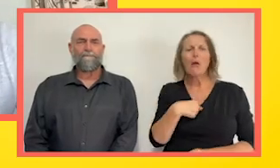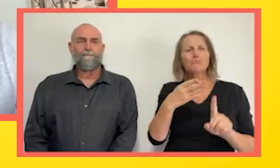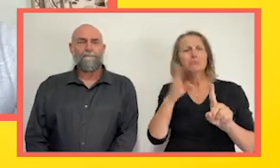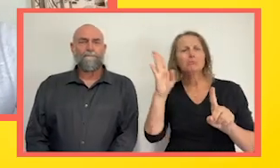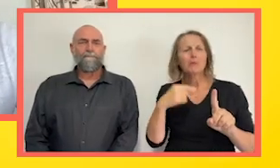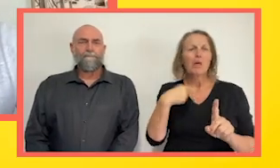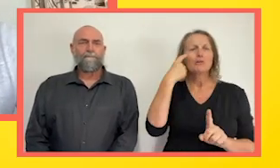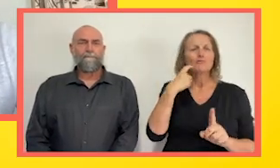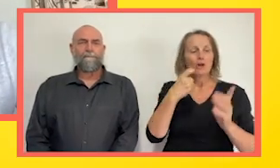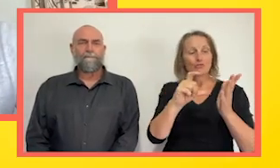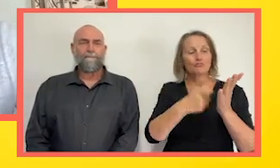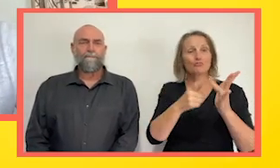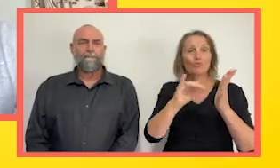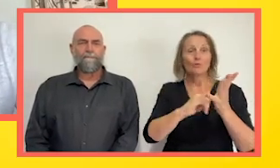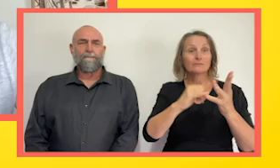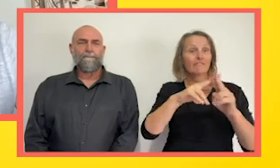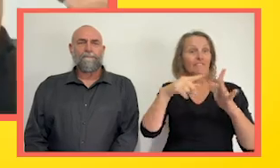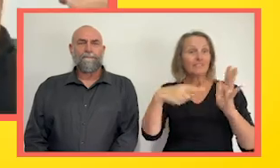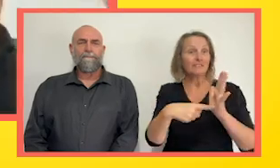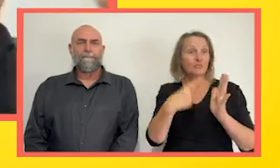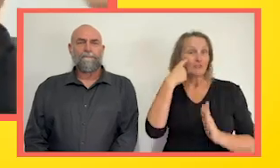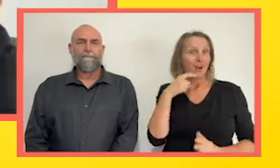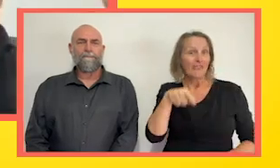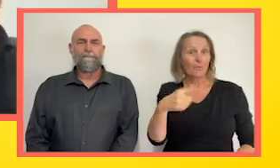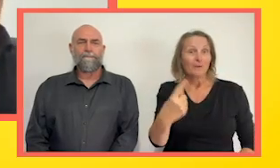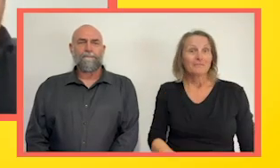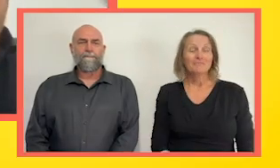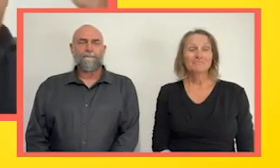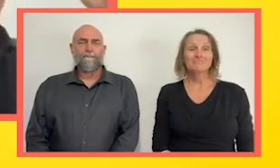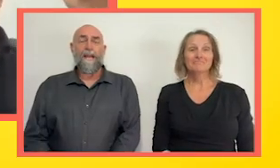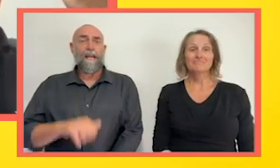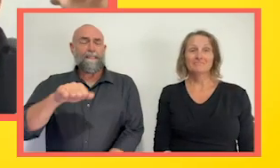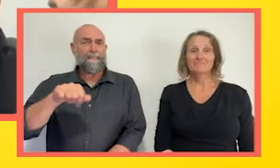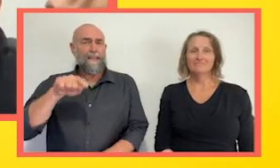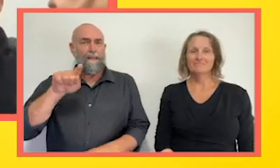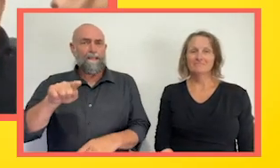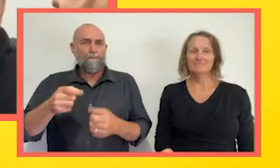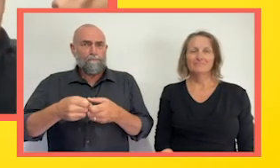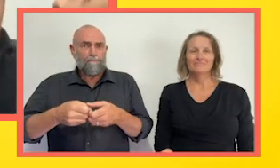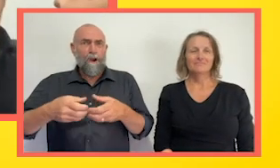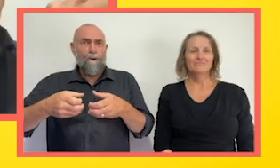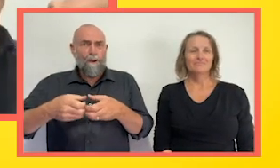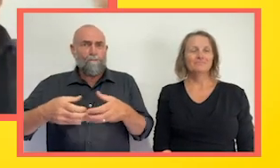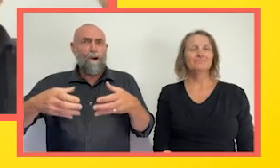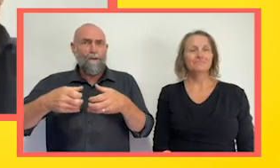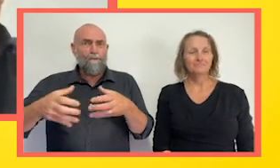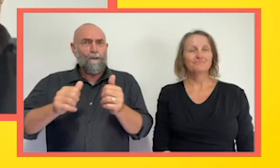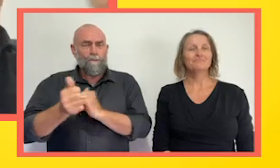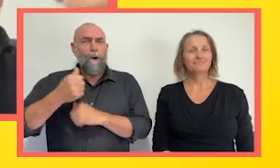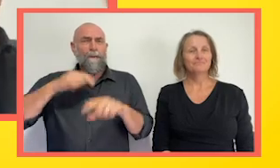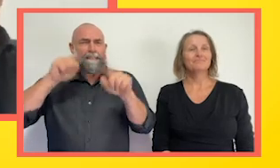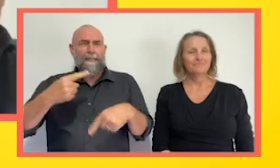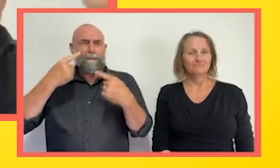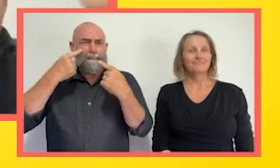this CrossFit and finish that off for the year. Mate, tell us, it is an emerging sport. We are getting to start to see